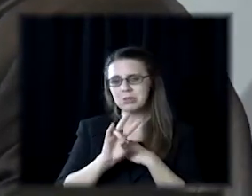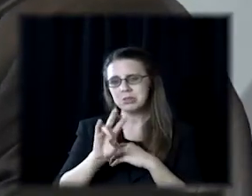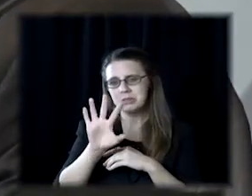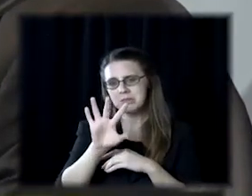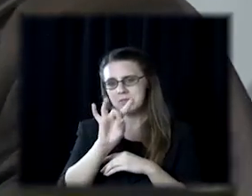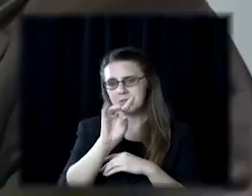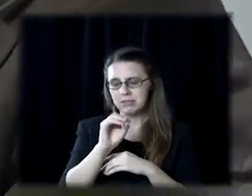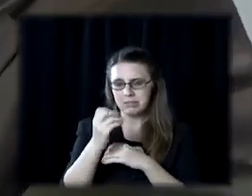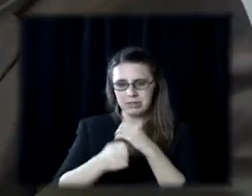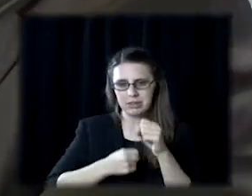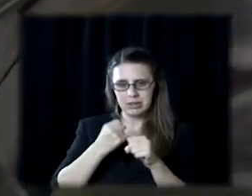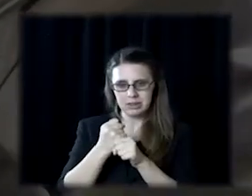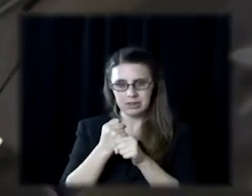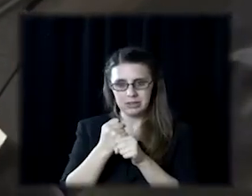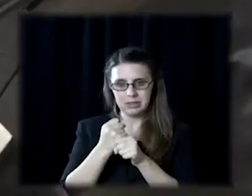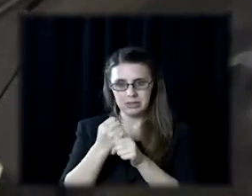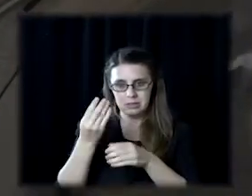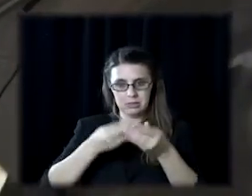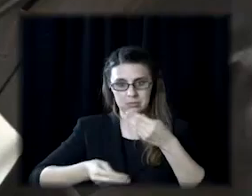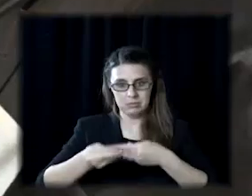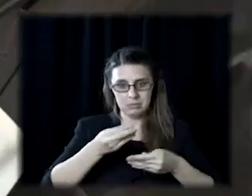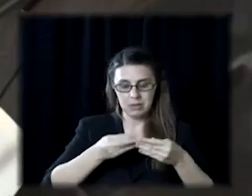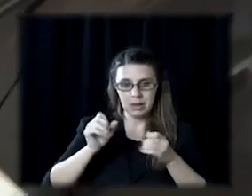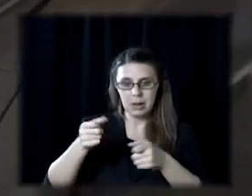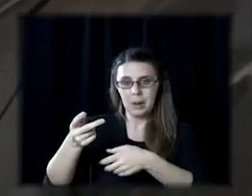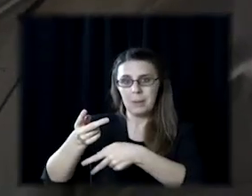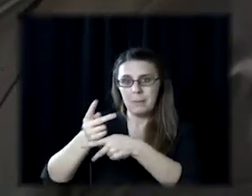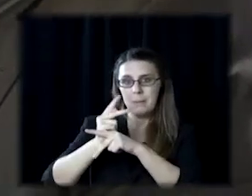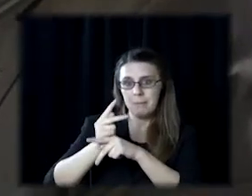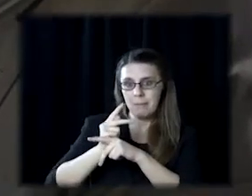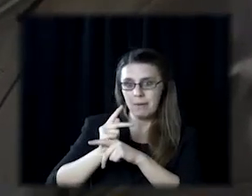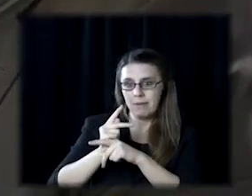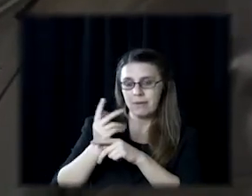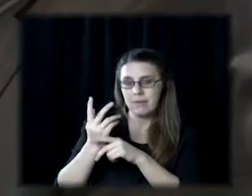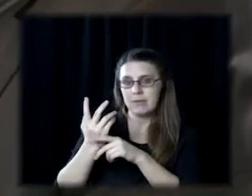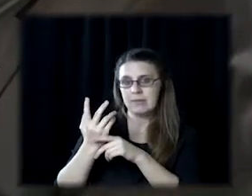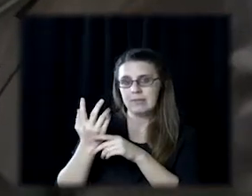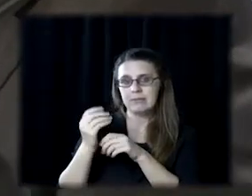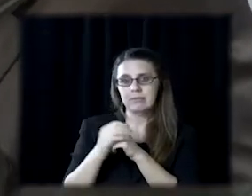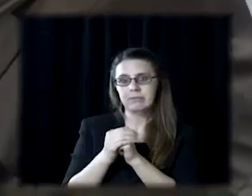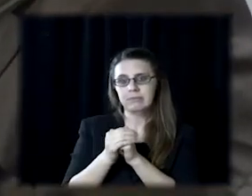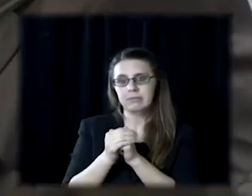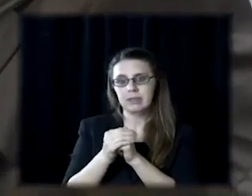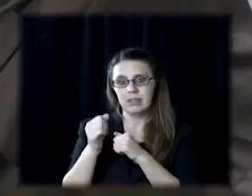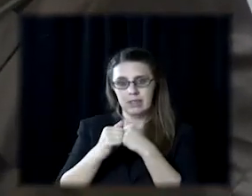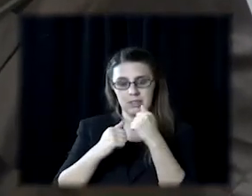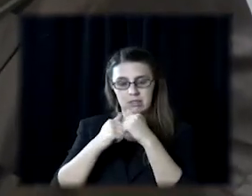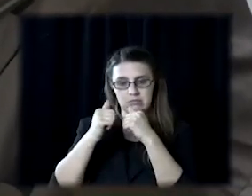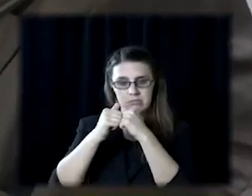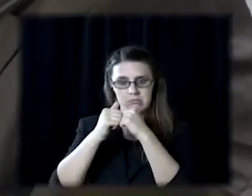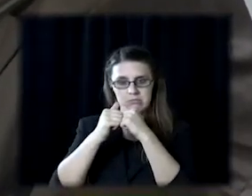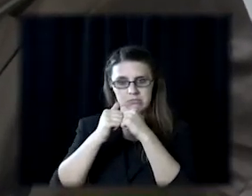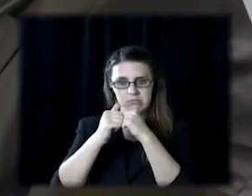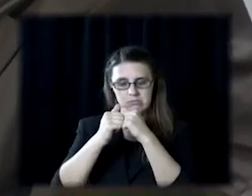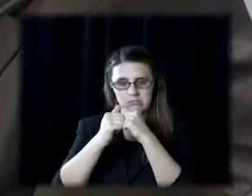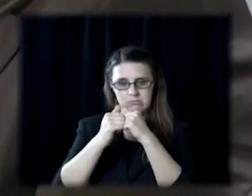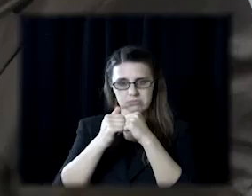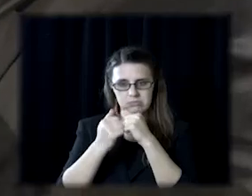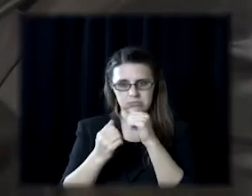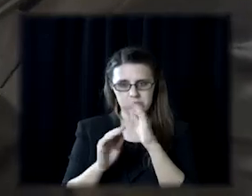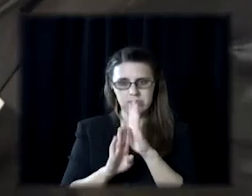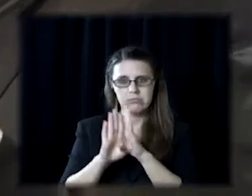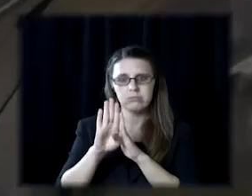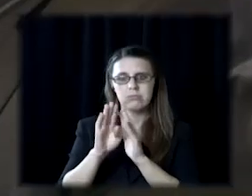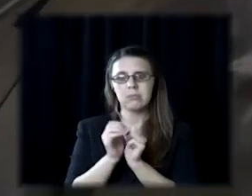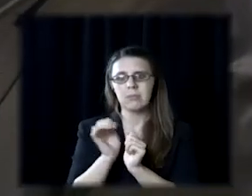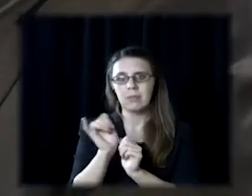capital markets to borrow, to invest in the infrastructure of Puerto Rico, to invest